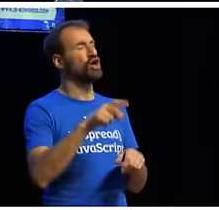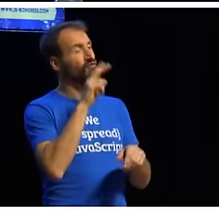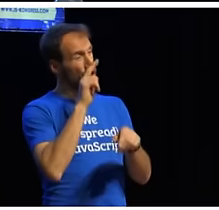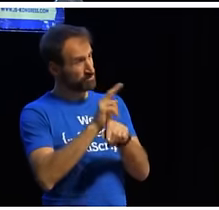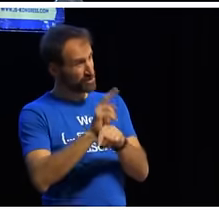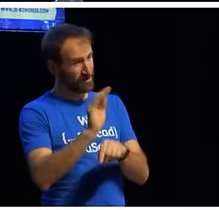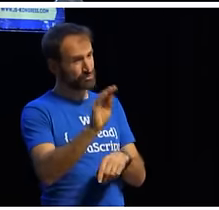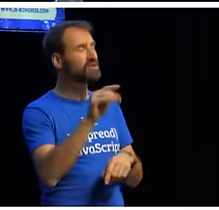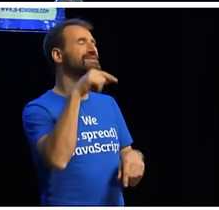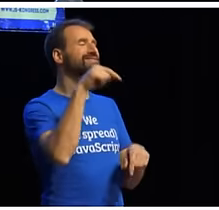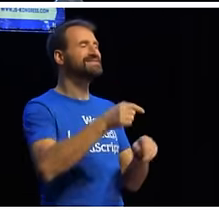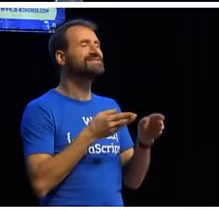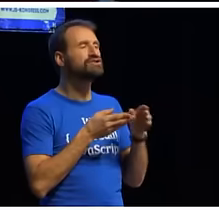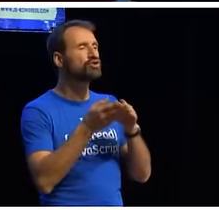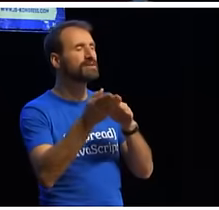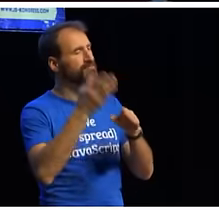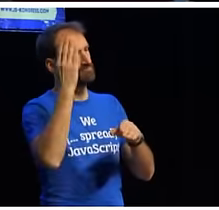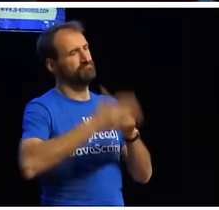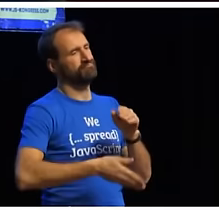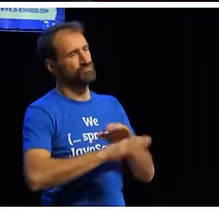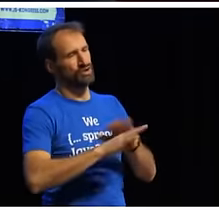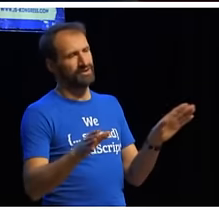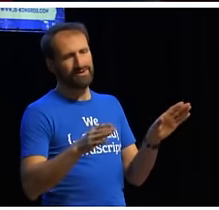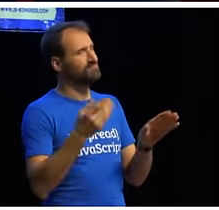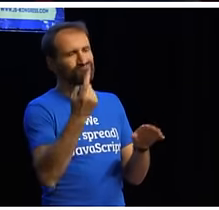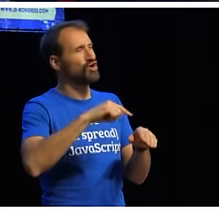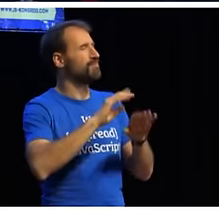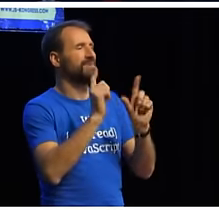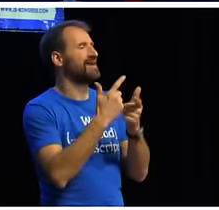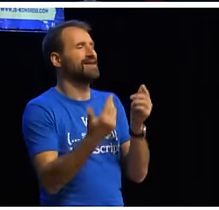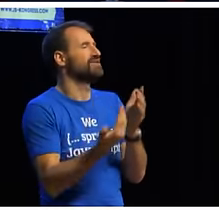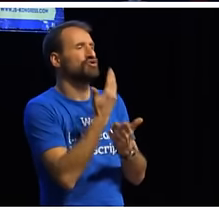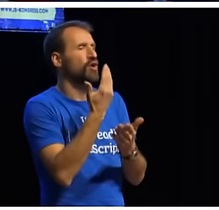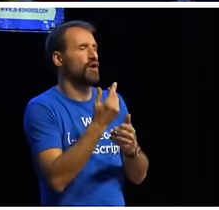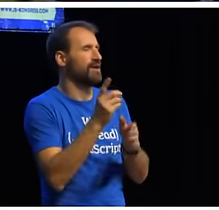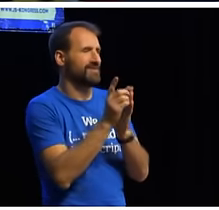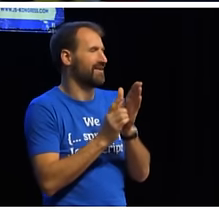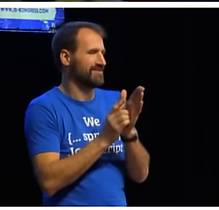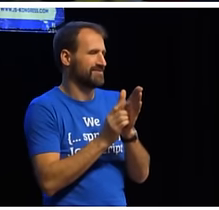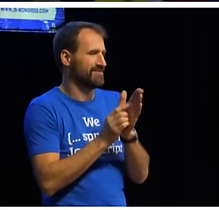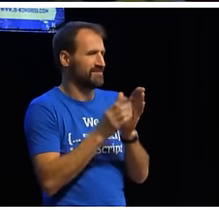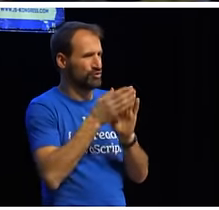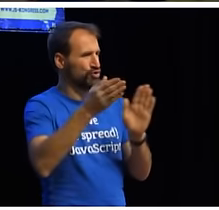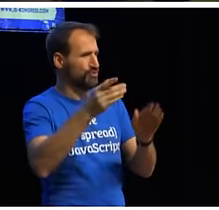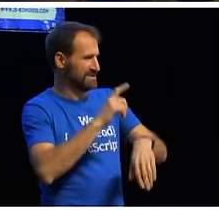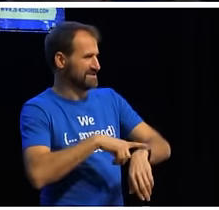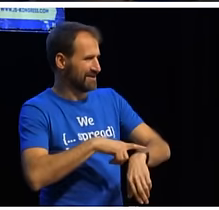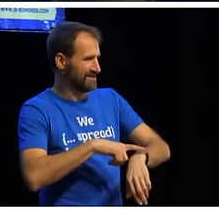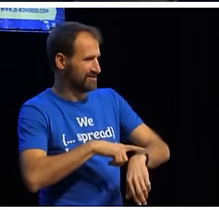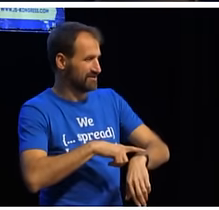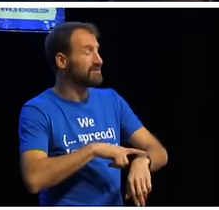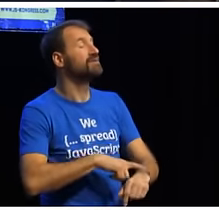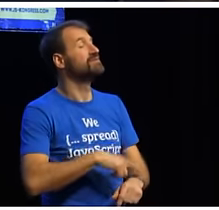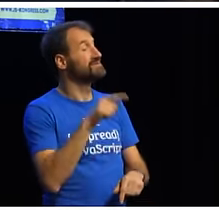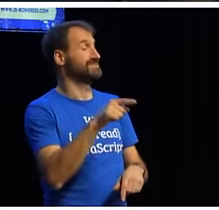stream is over and no new data gets emitted over time. So that's a